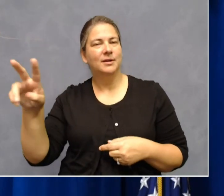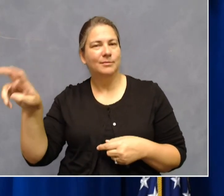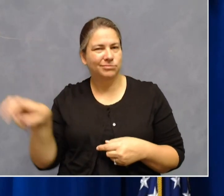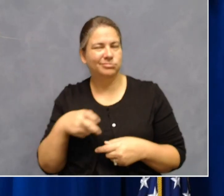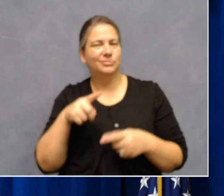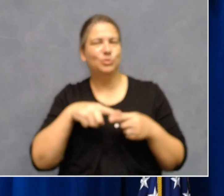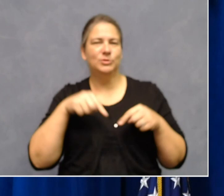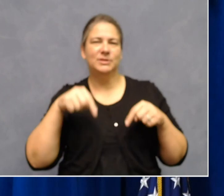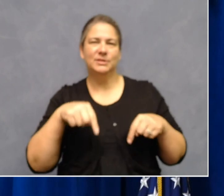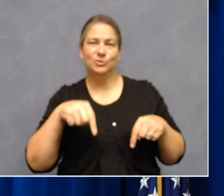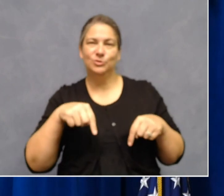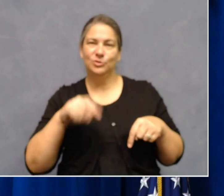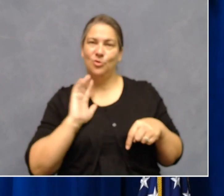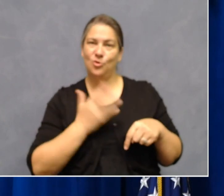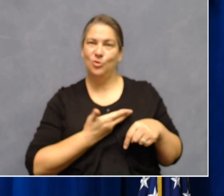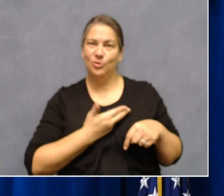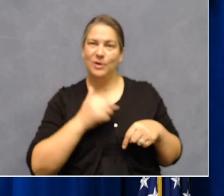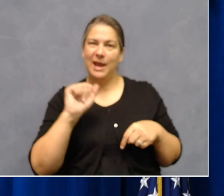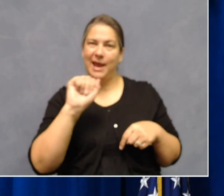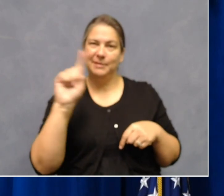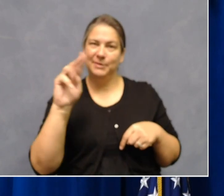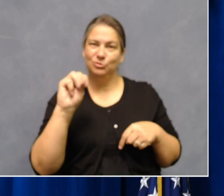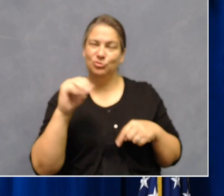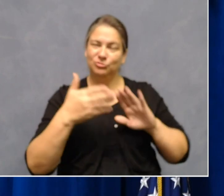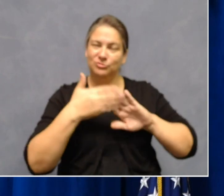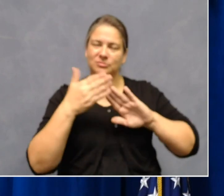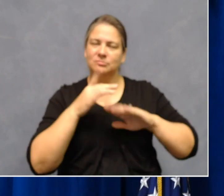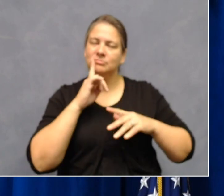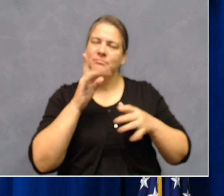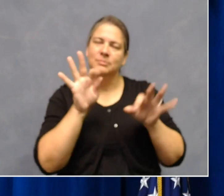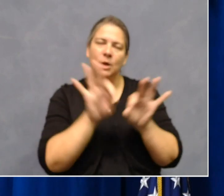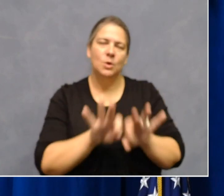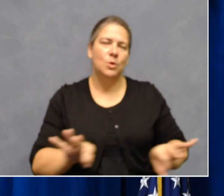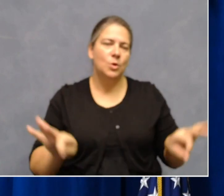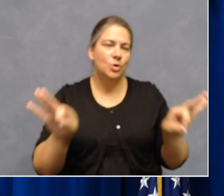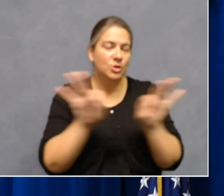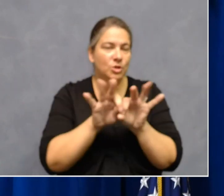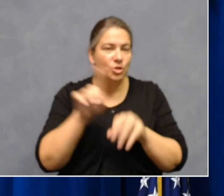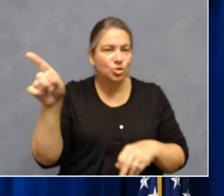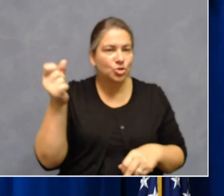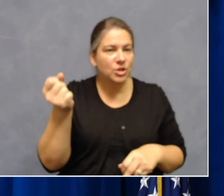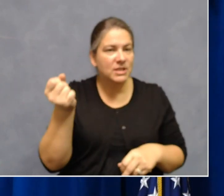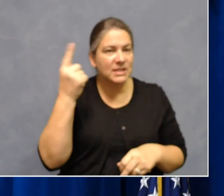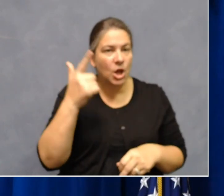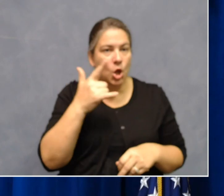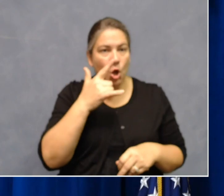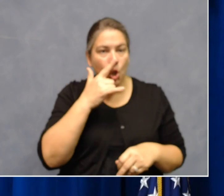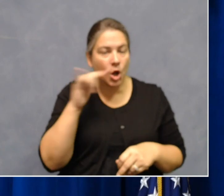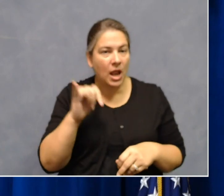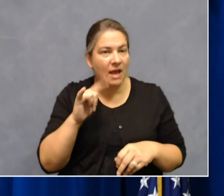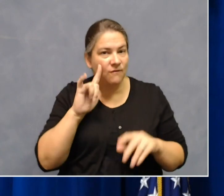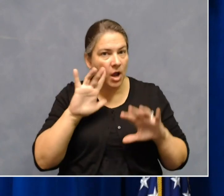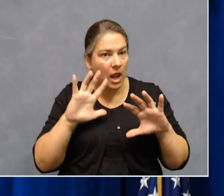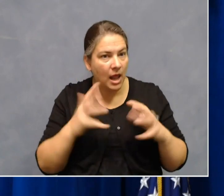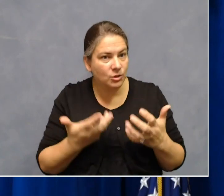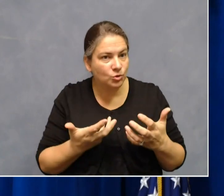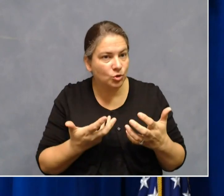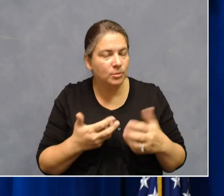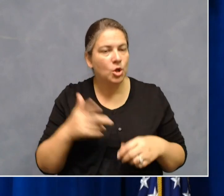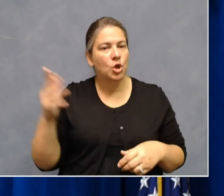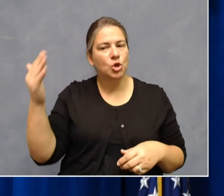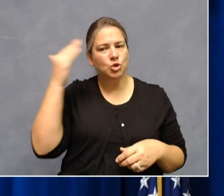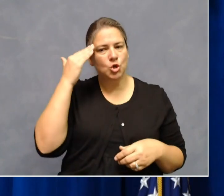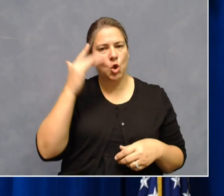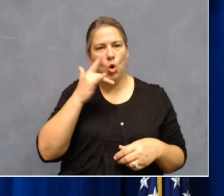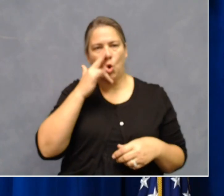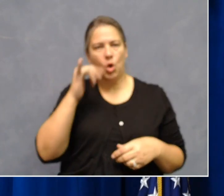critical. Understanding what it's like to be in a classroom and what it takes to run a school building. We